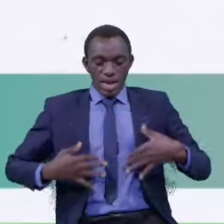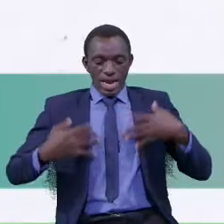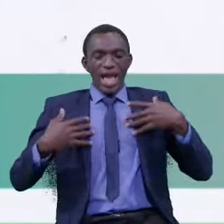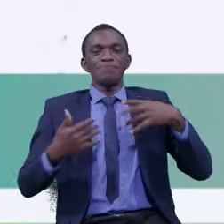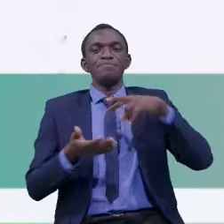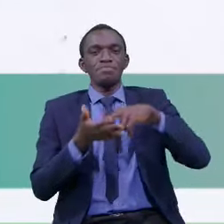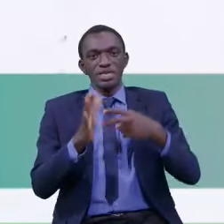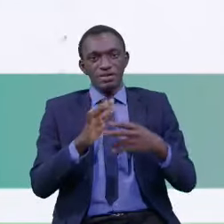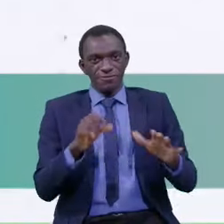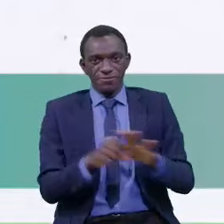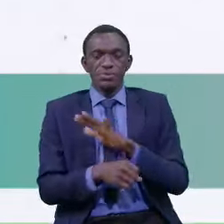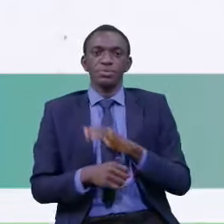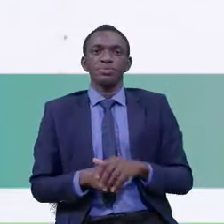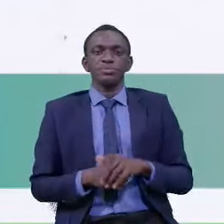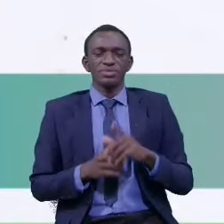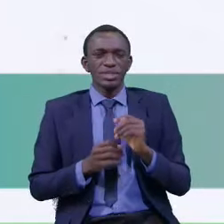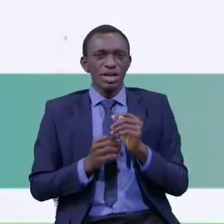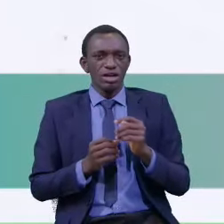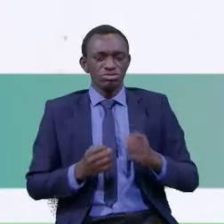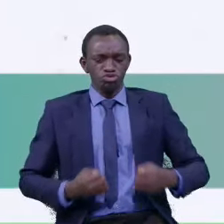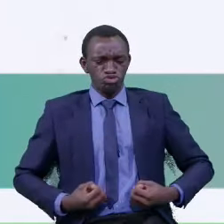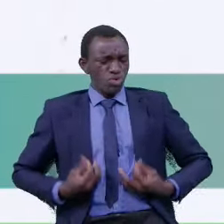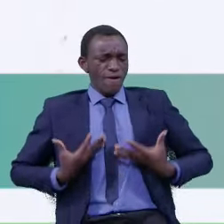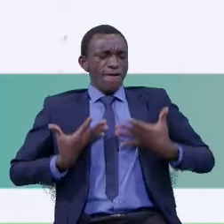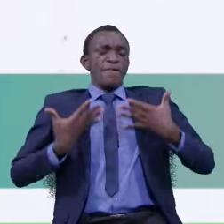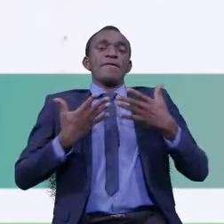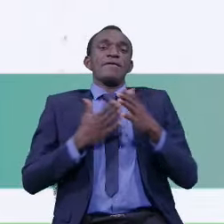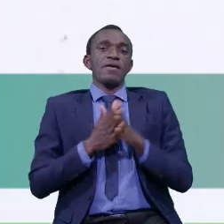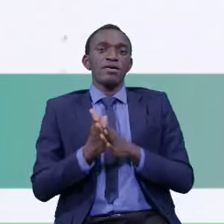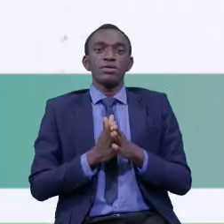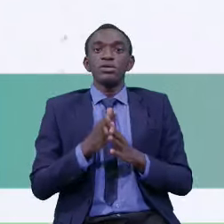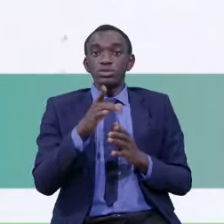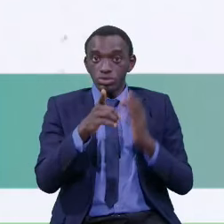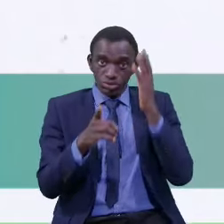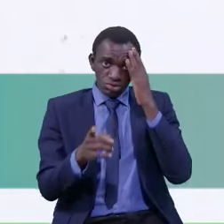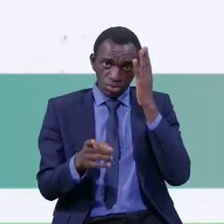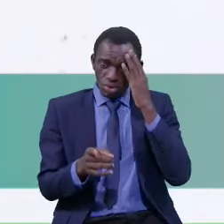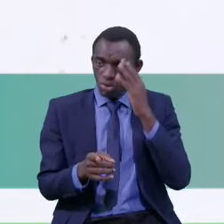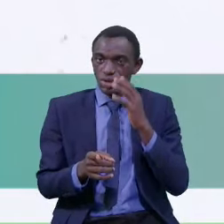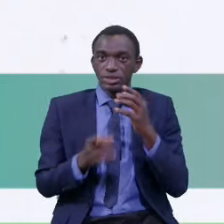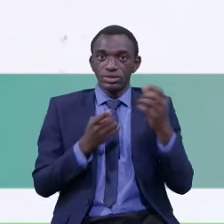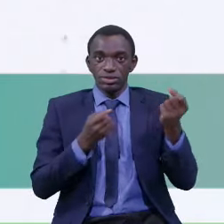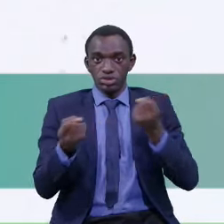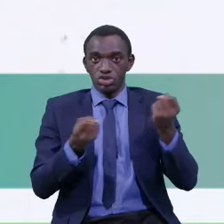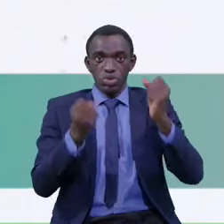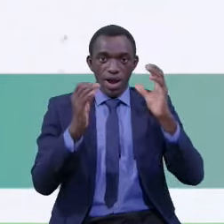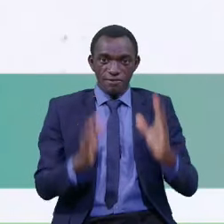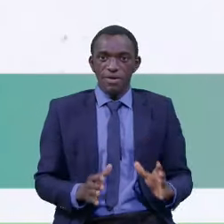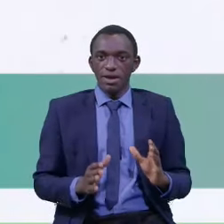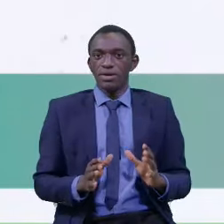drive. You know somebody, you meet your driver and you say, driver, I like your